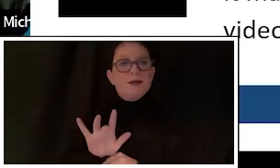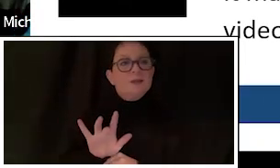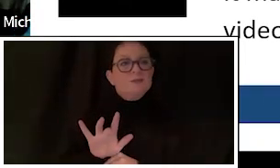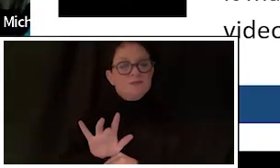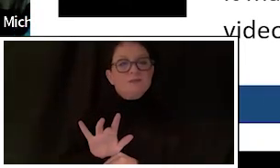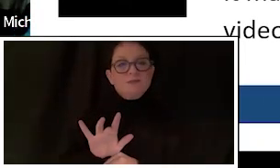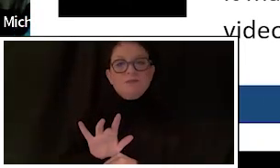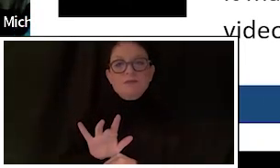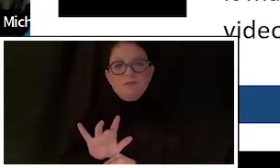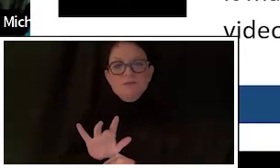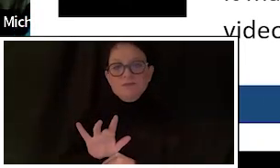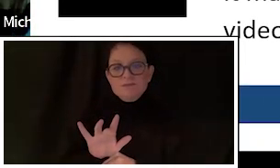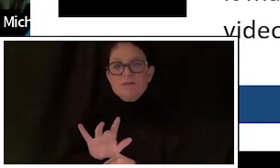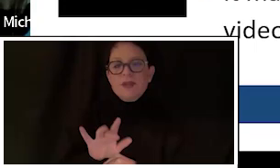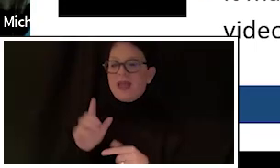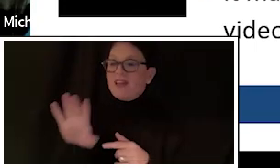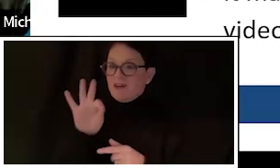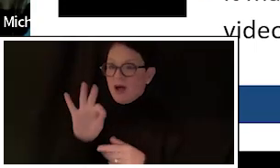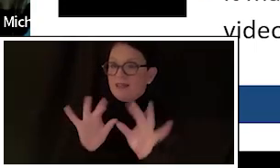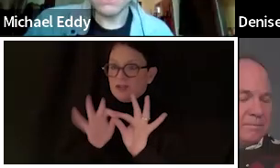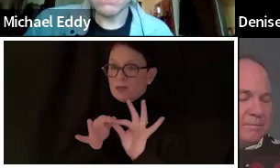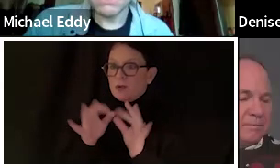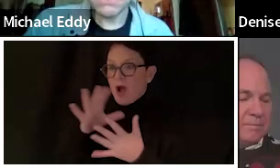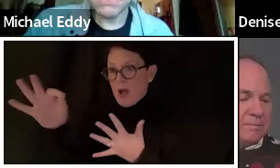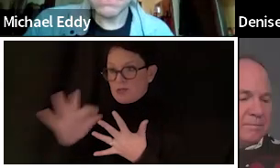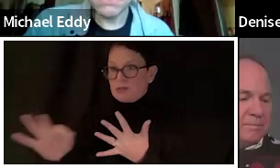and click or select More to find this option.